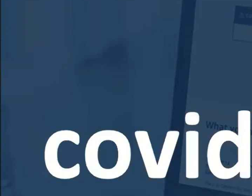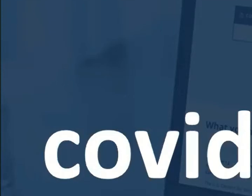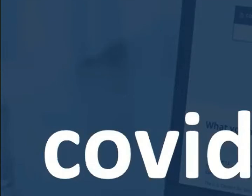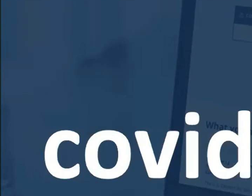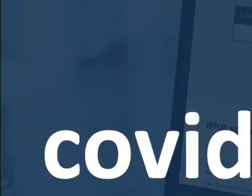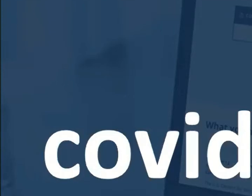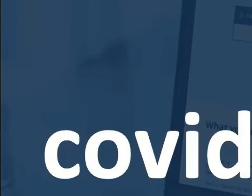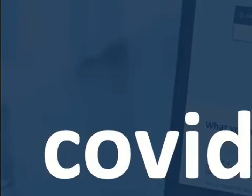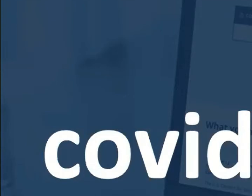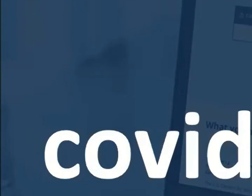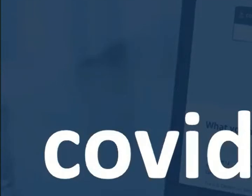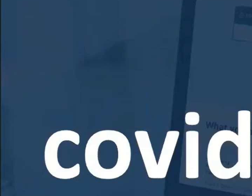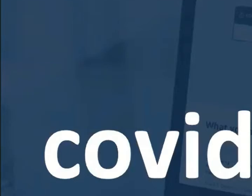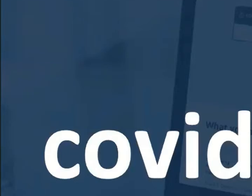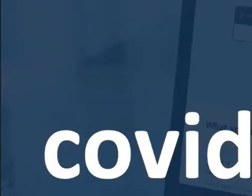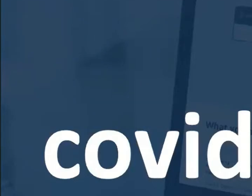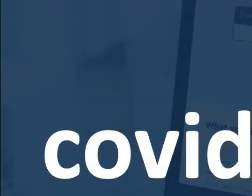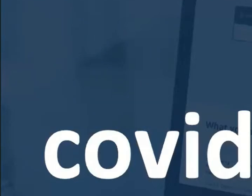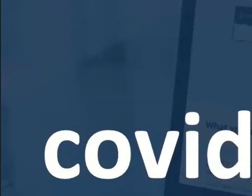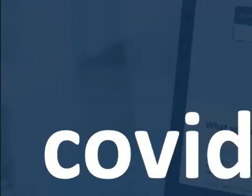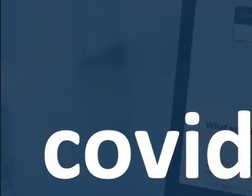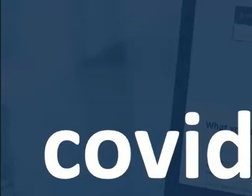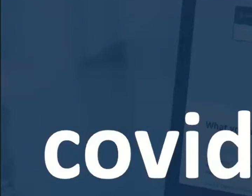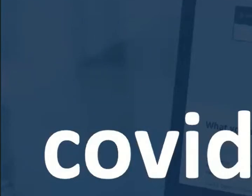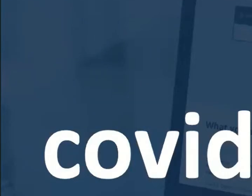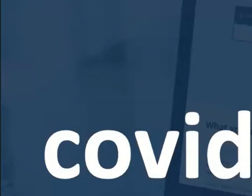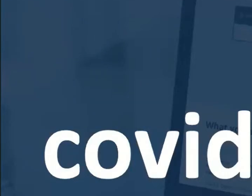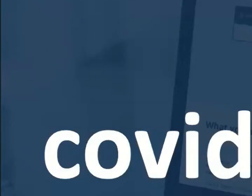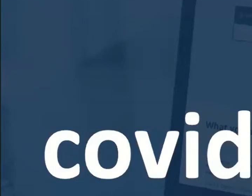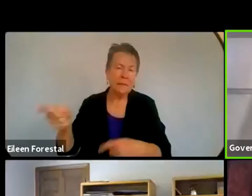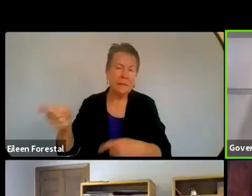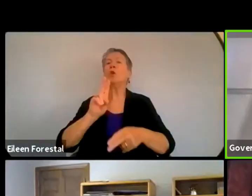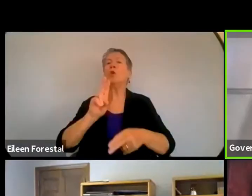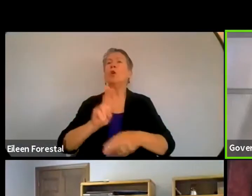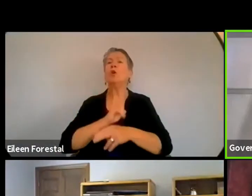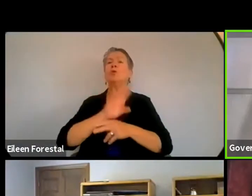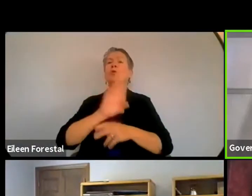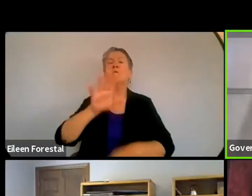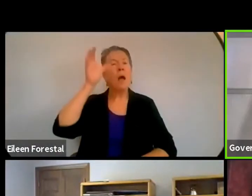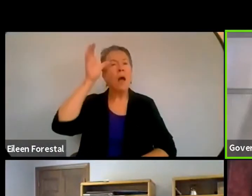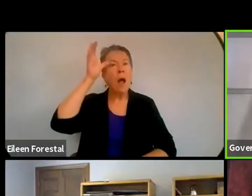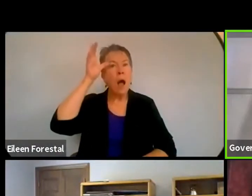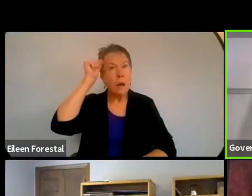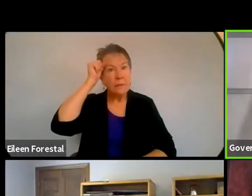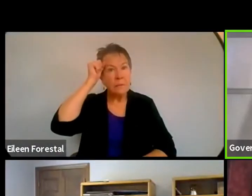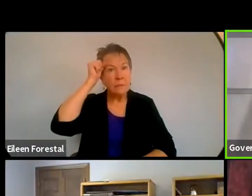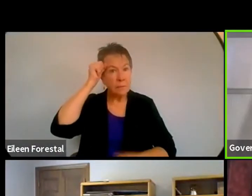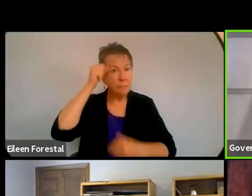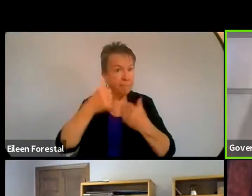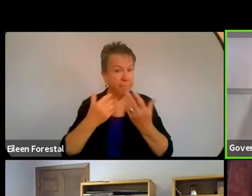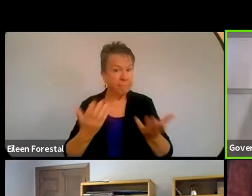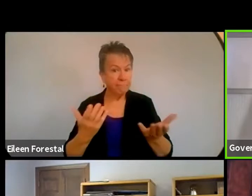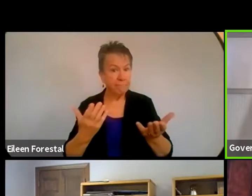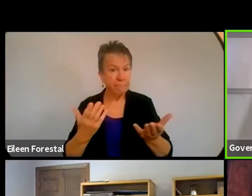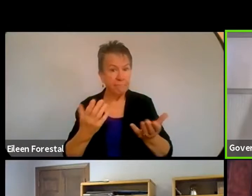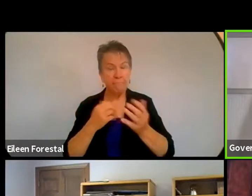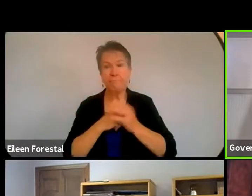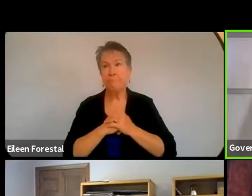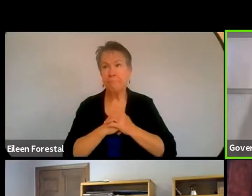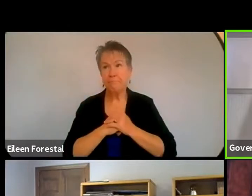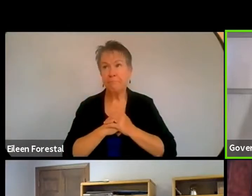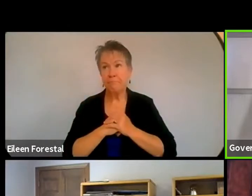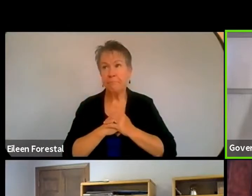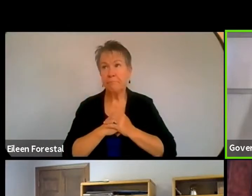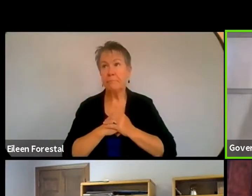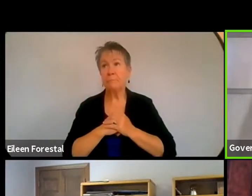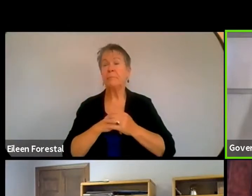used in a while, use your common sense for the common good and for your own good. With